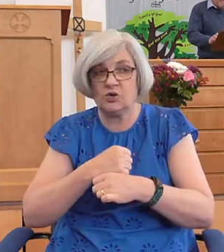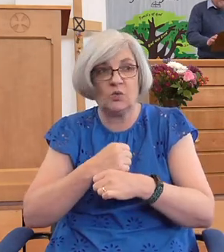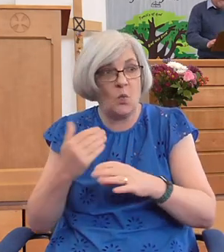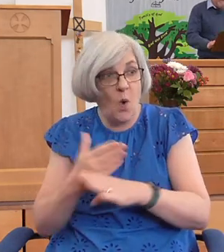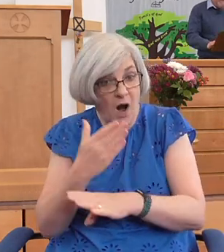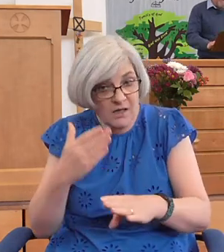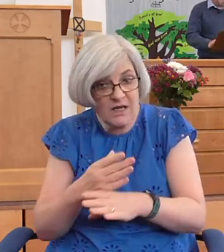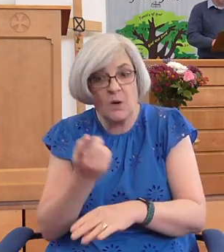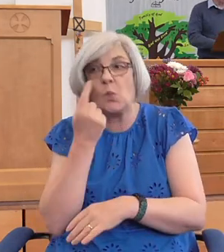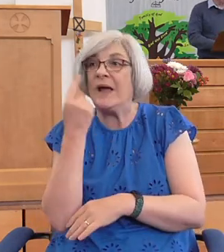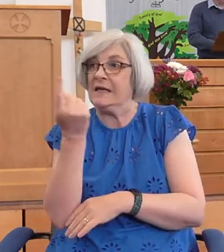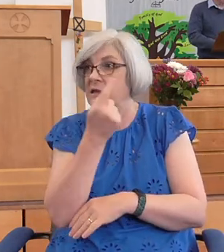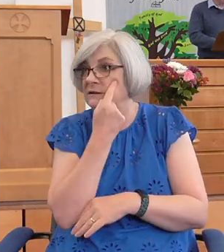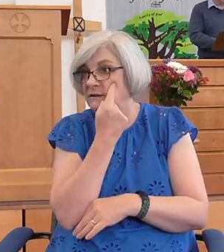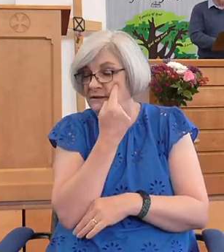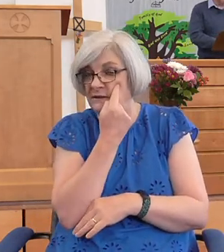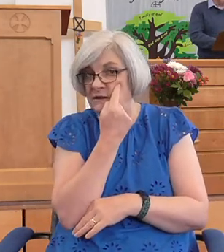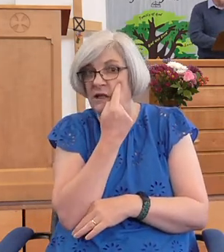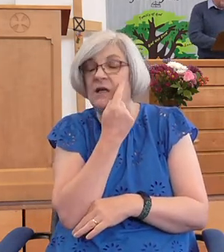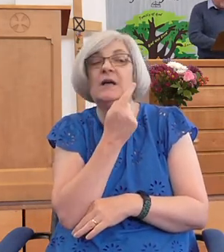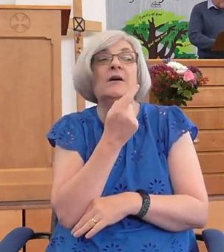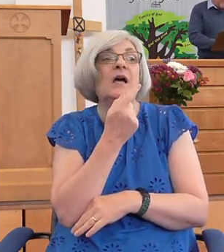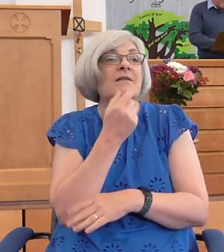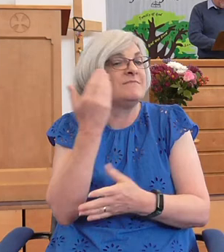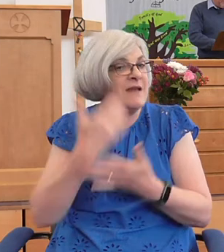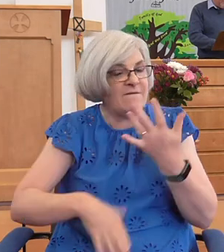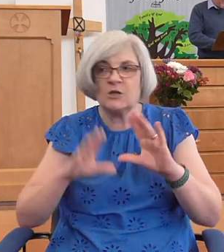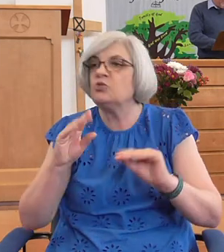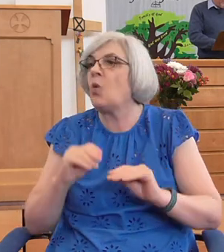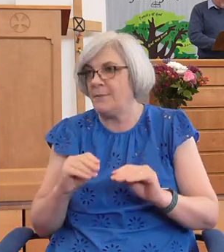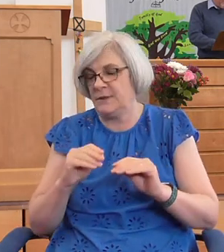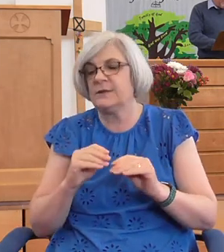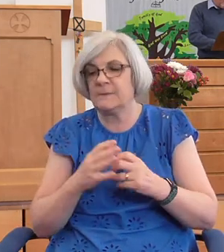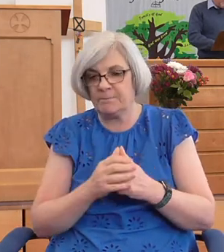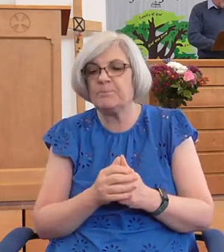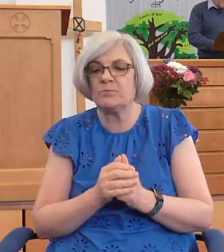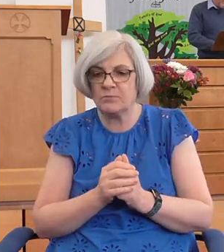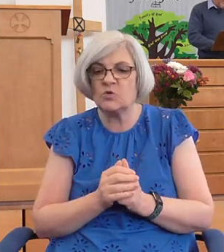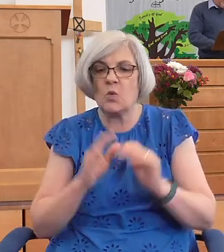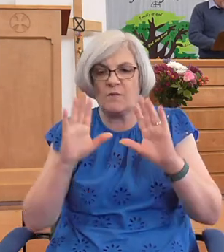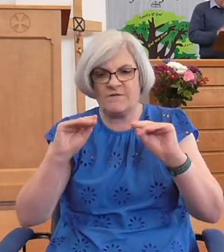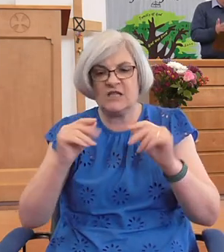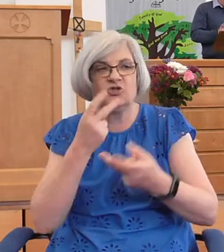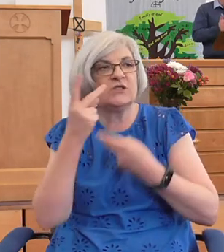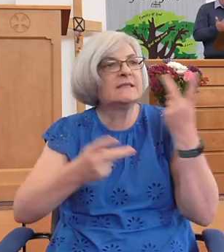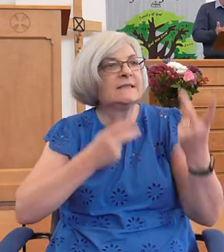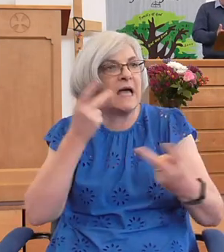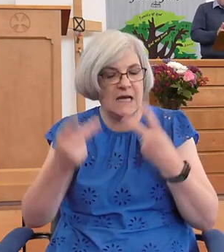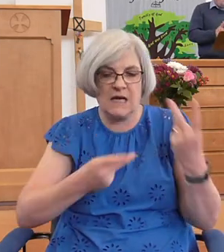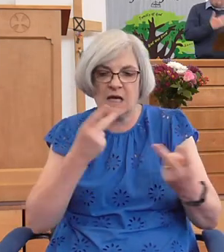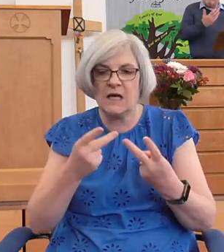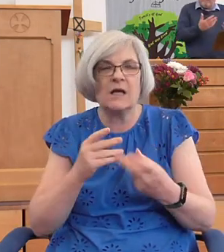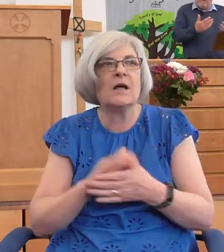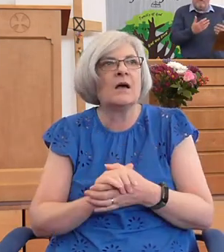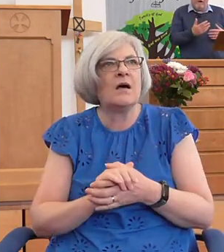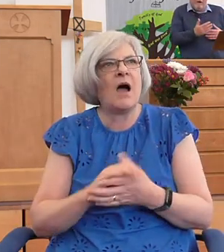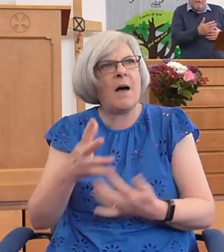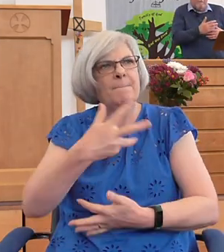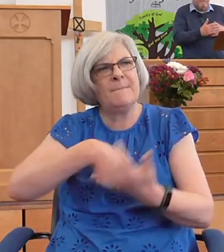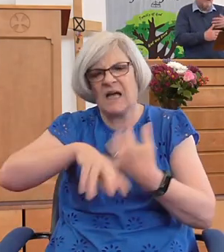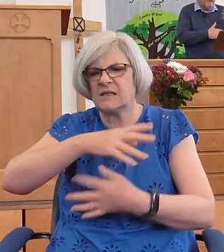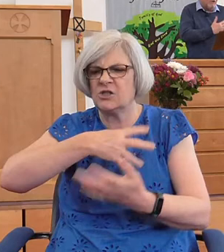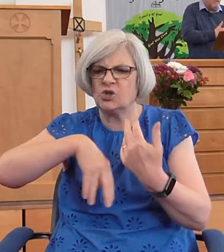witness to Jesus Christ is something that never ceases. So let's close with what is a mix of